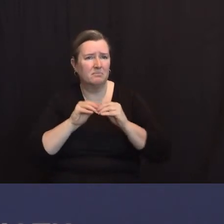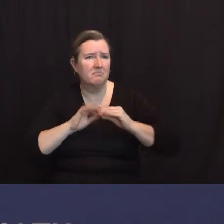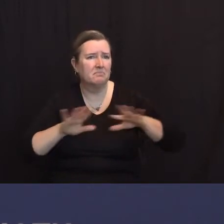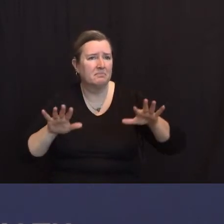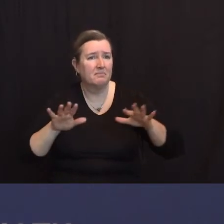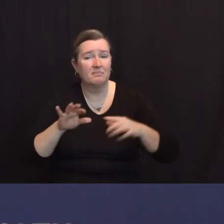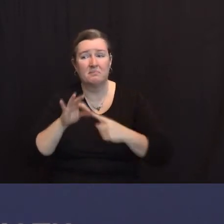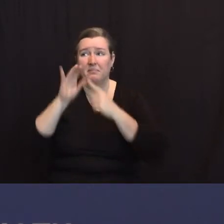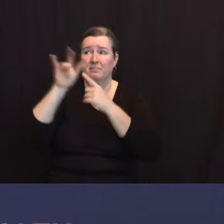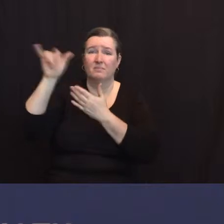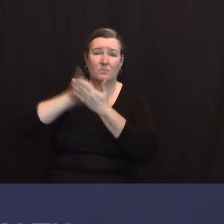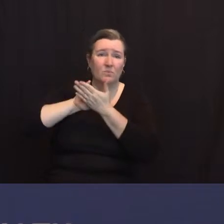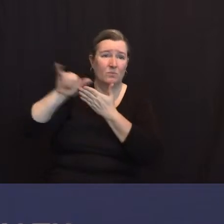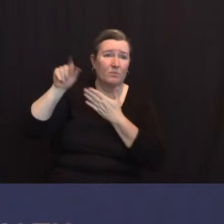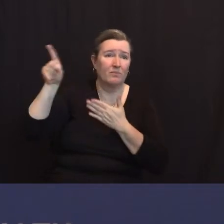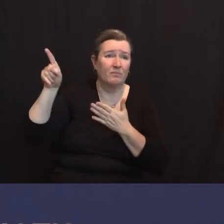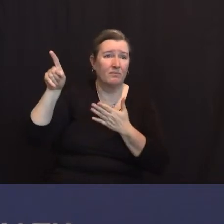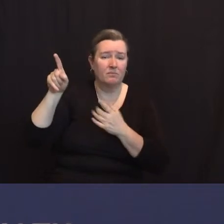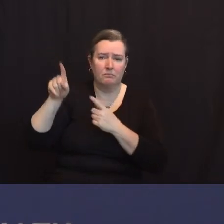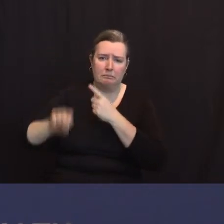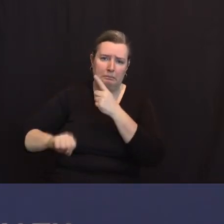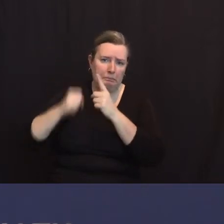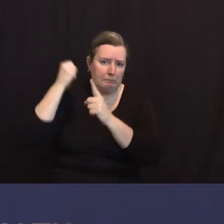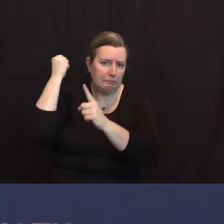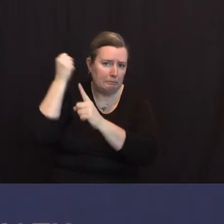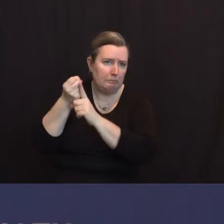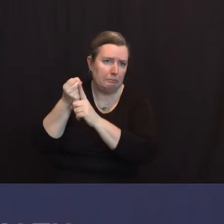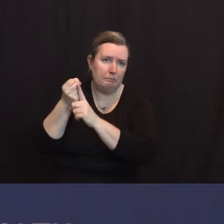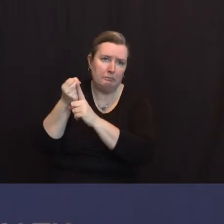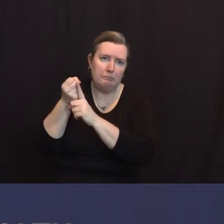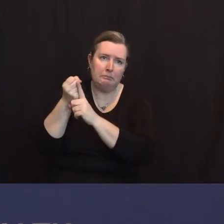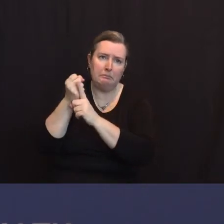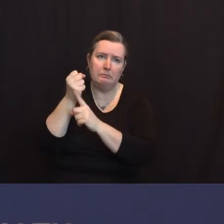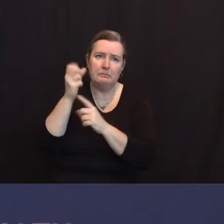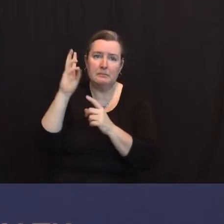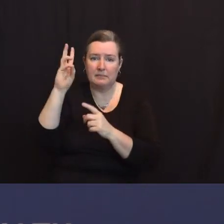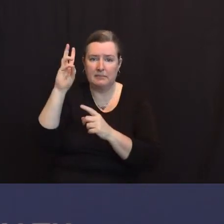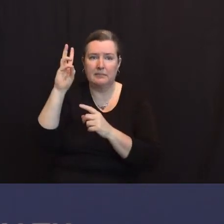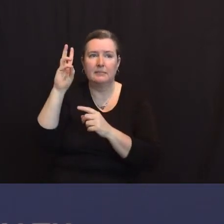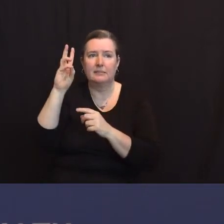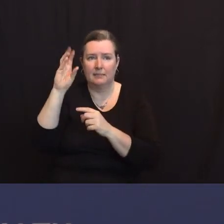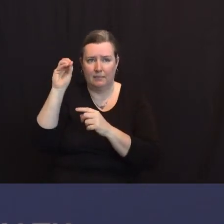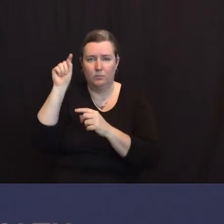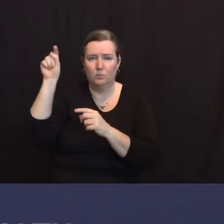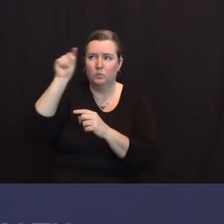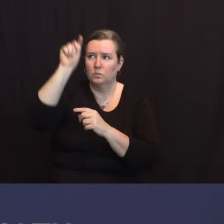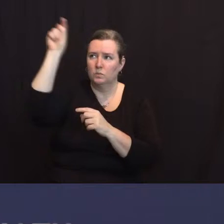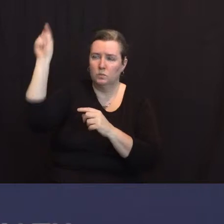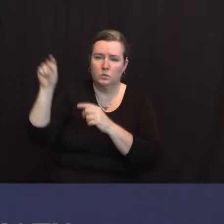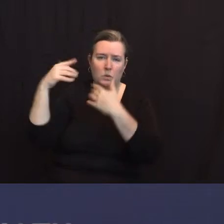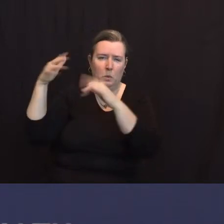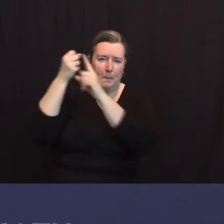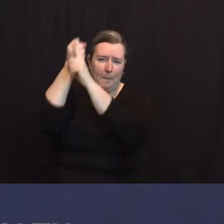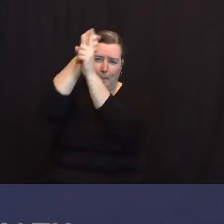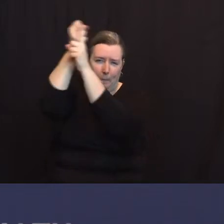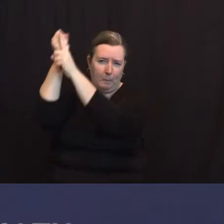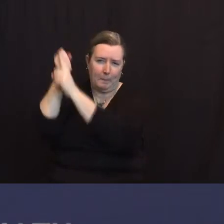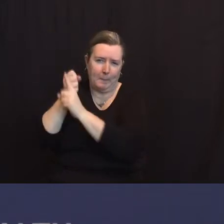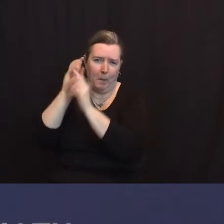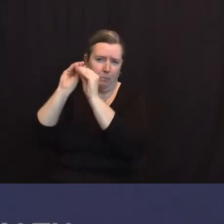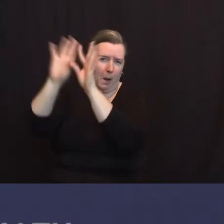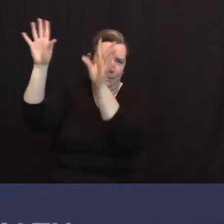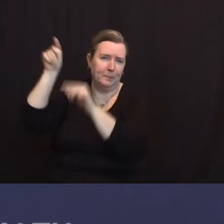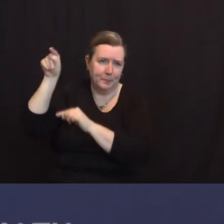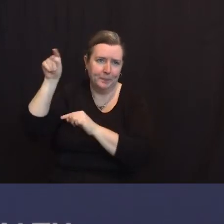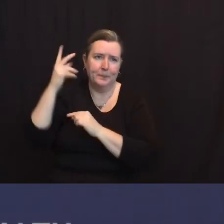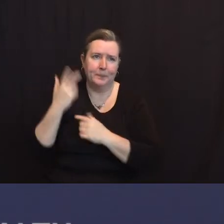hit, the big 6 that got hit the hardest early on. Dan Bryan and I were having this conversation earlier. What really stuck in my,